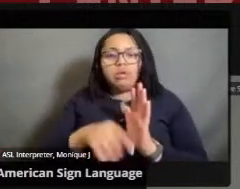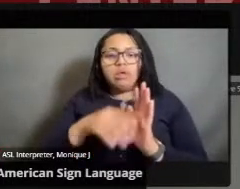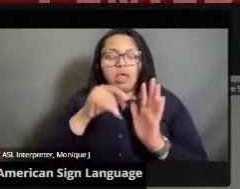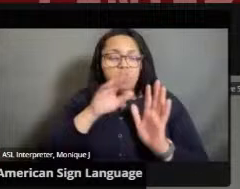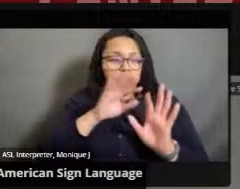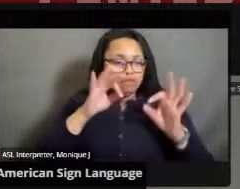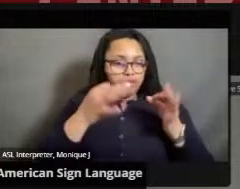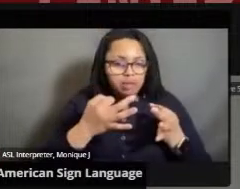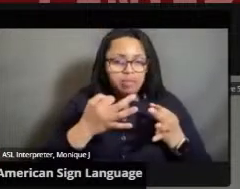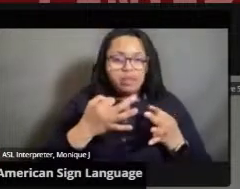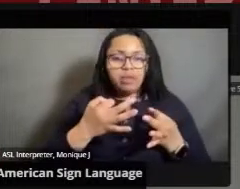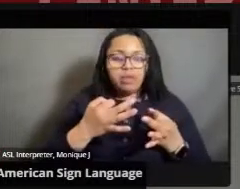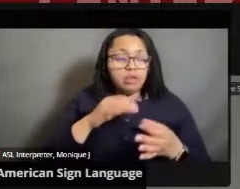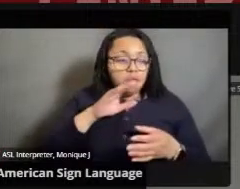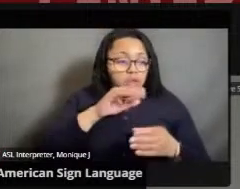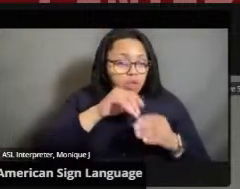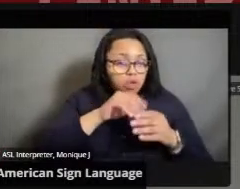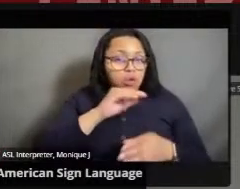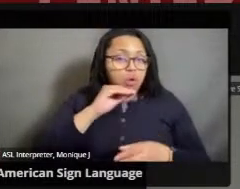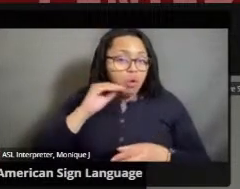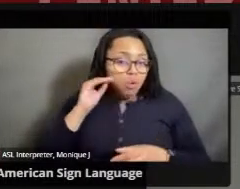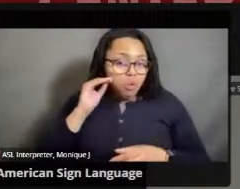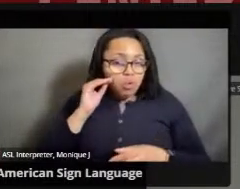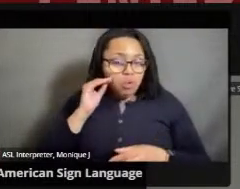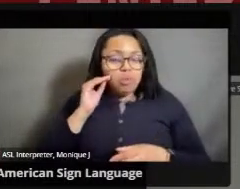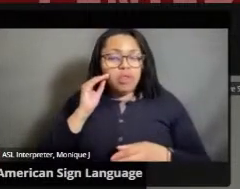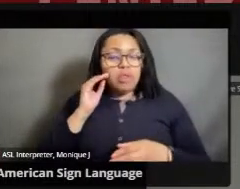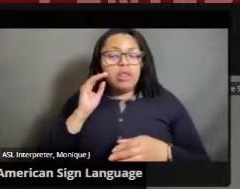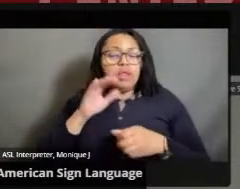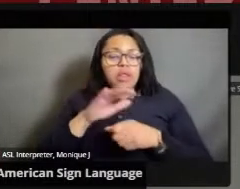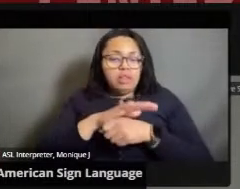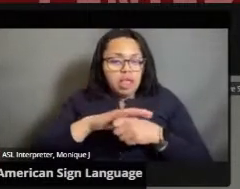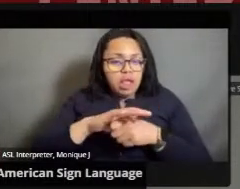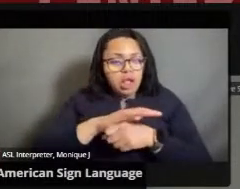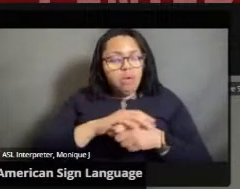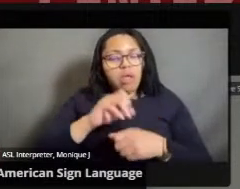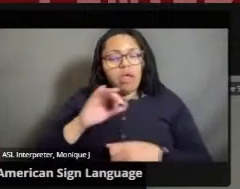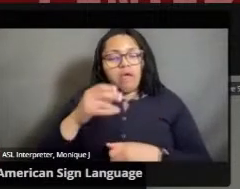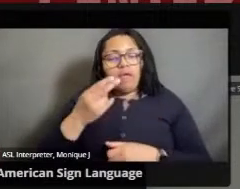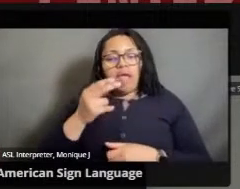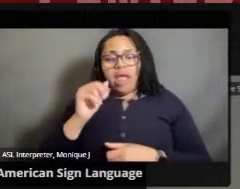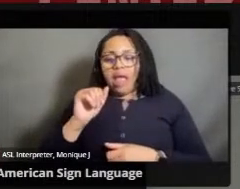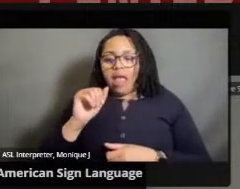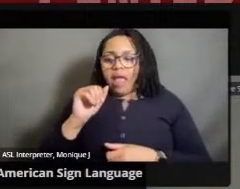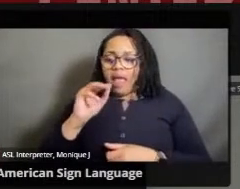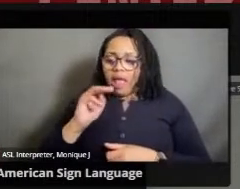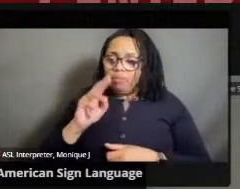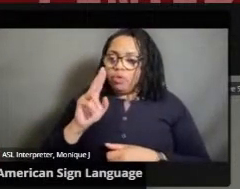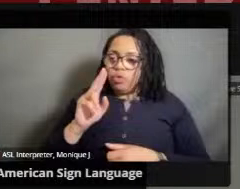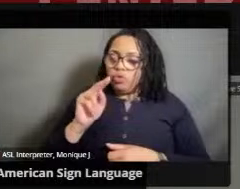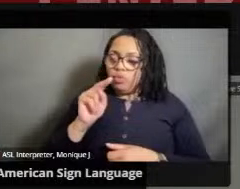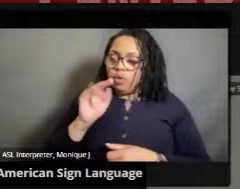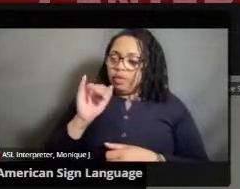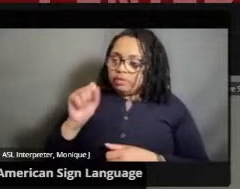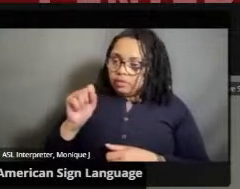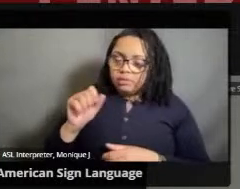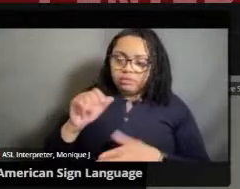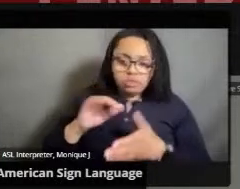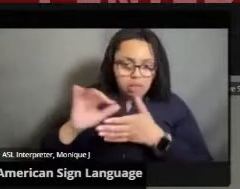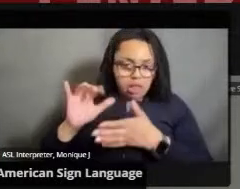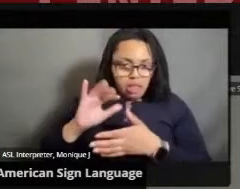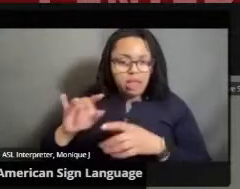the Manada neighborhood of Khan Yunis. And I'm going to read to you today excerpts of her diary entries from October